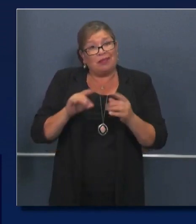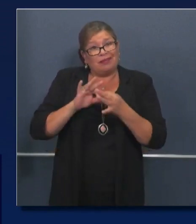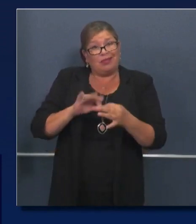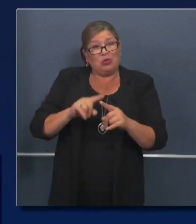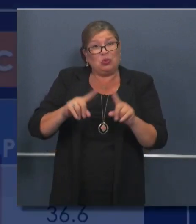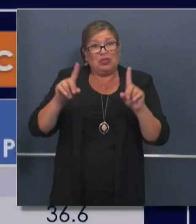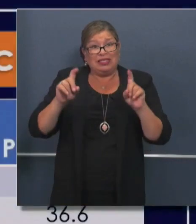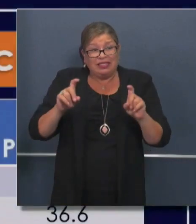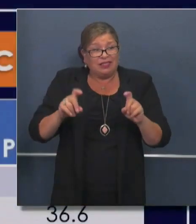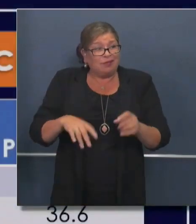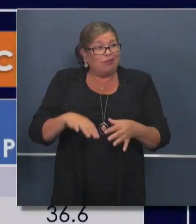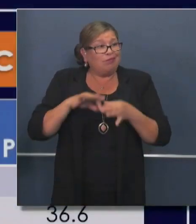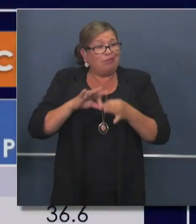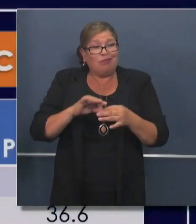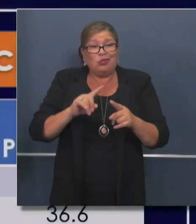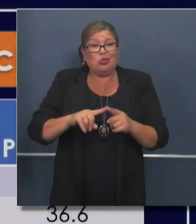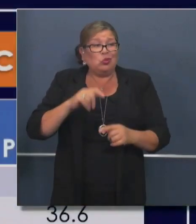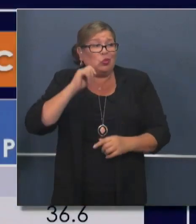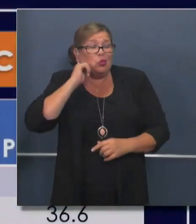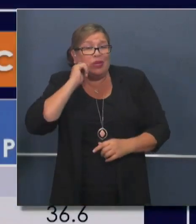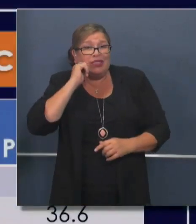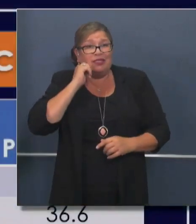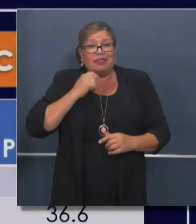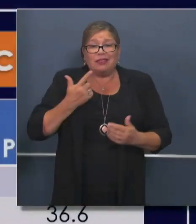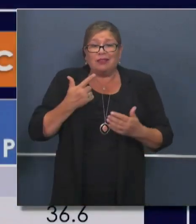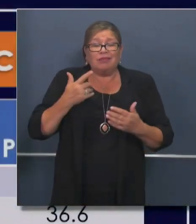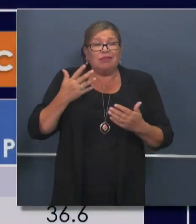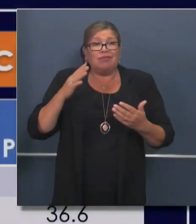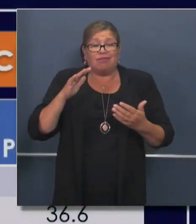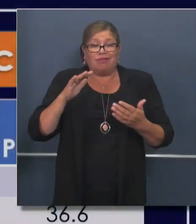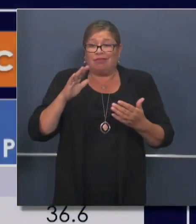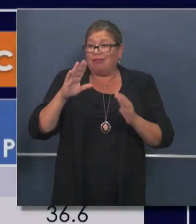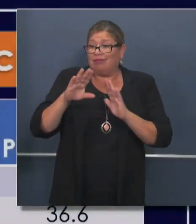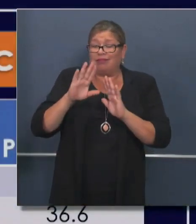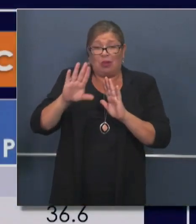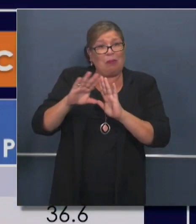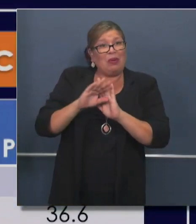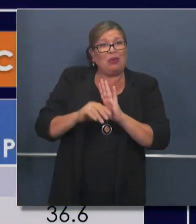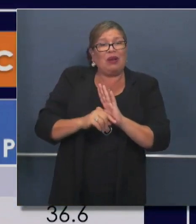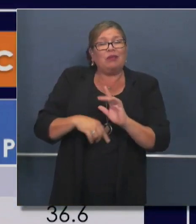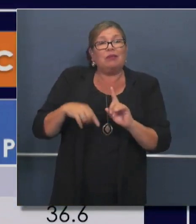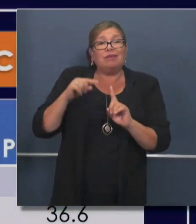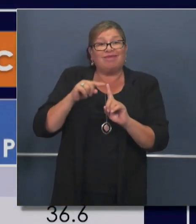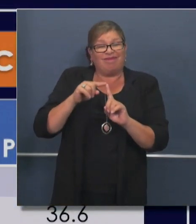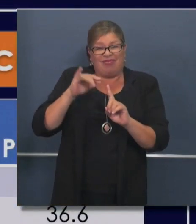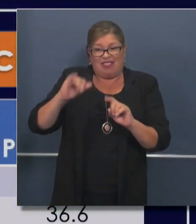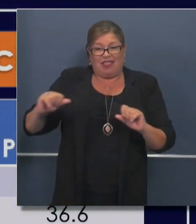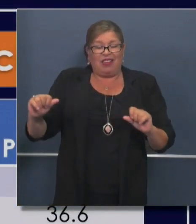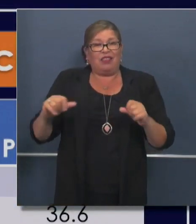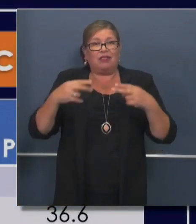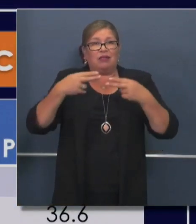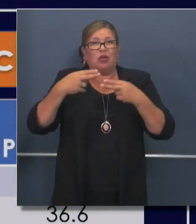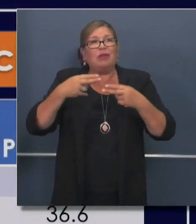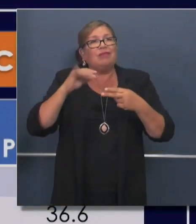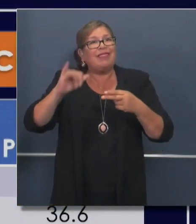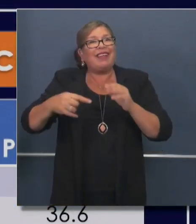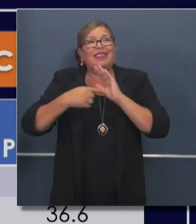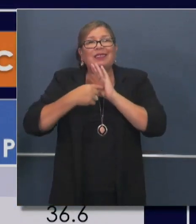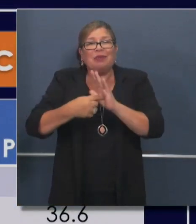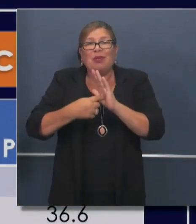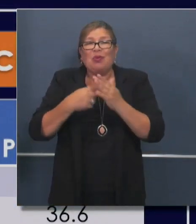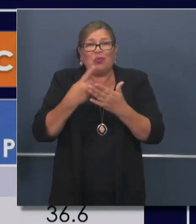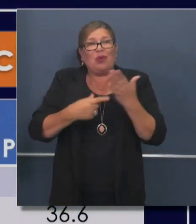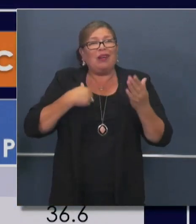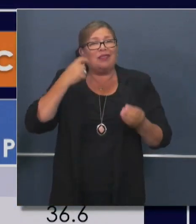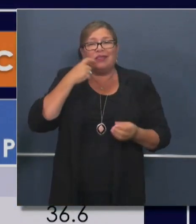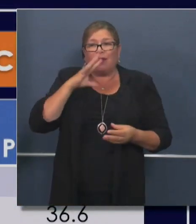to testing around race and ethnicity. This, again, connects the dot that I'm referring to. We talk about